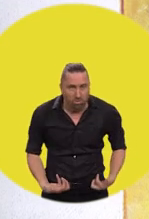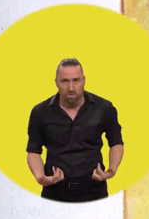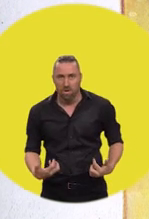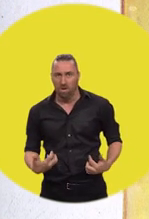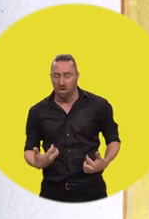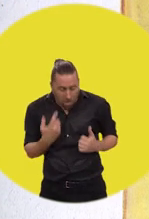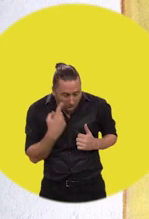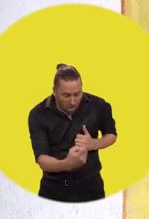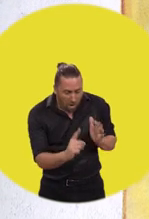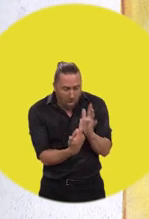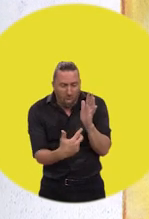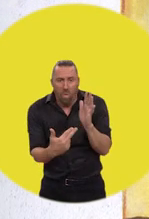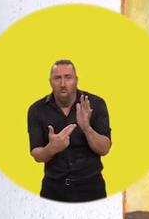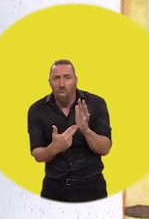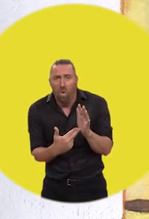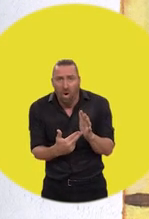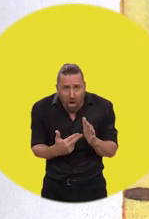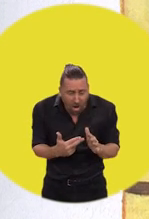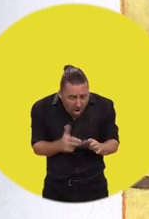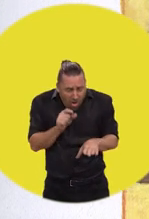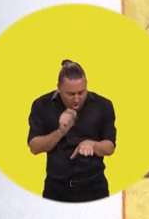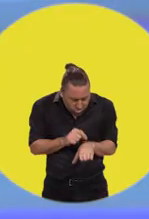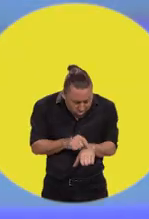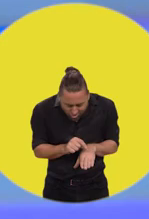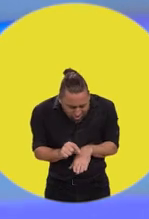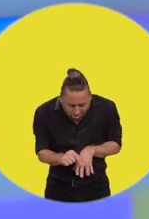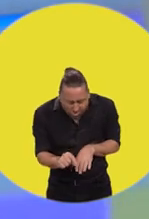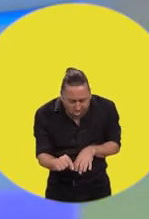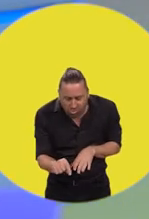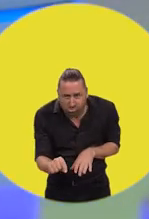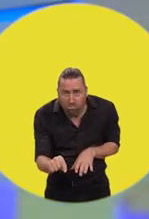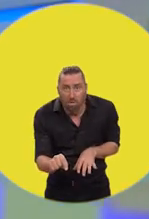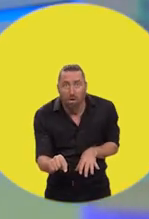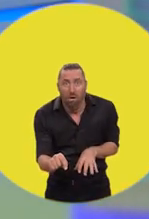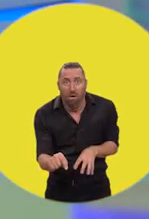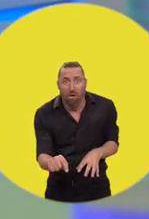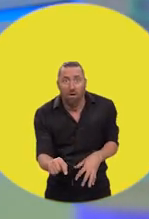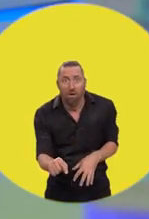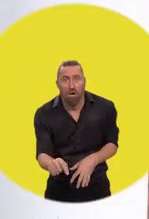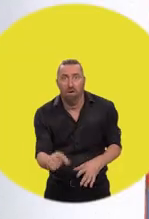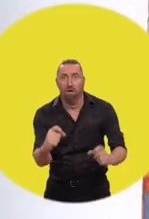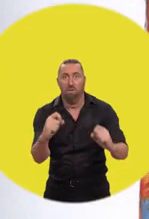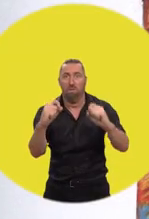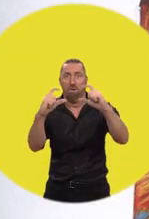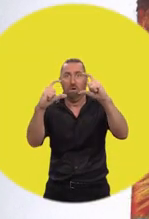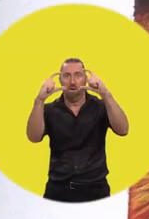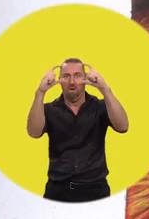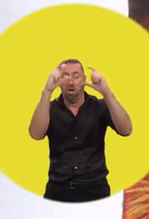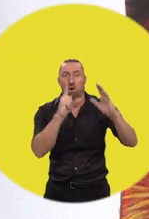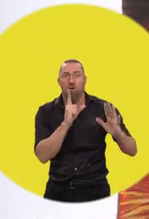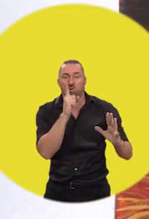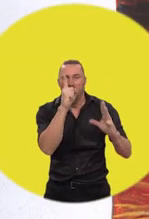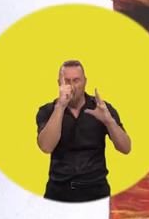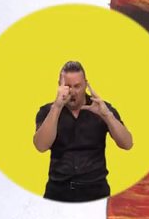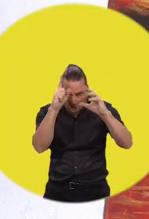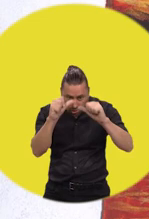for some corn and wheat, she suddenly spied a horrible pair of hungry red